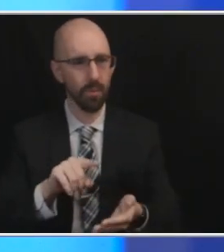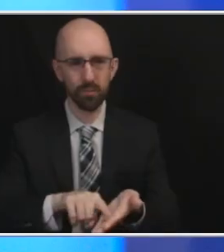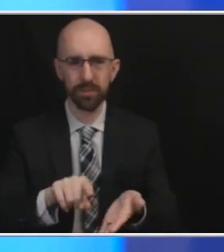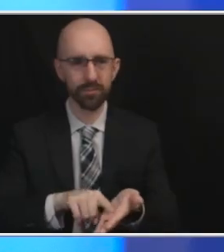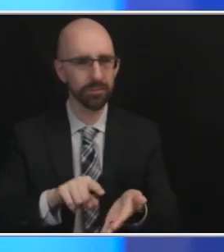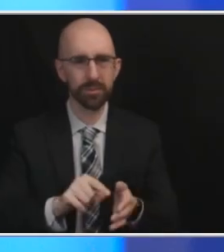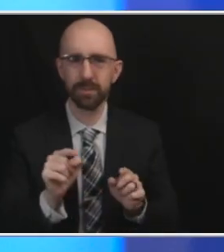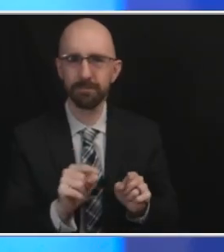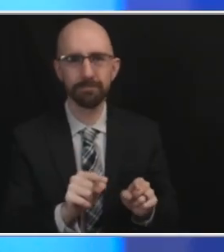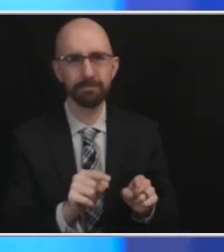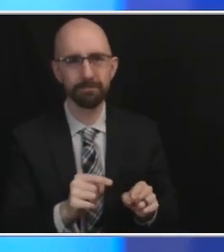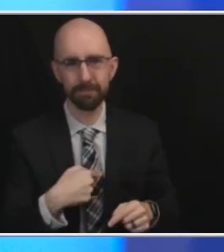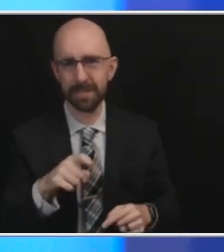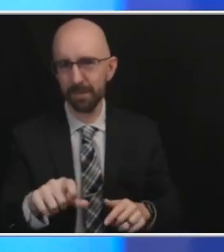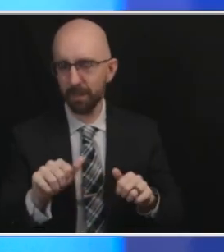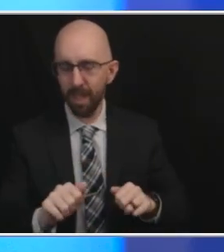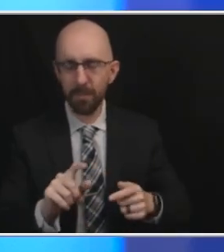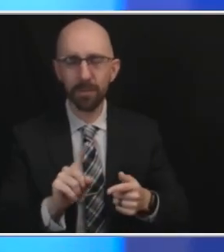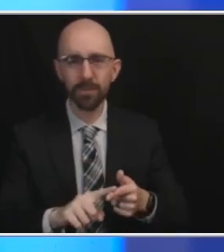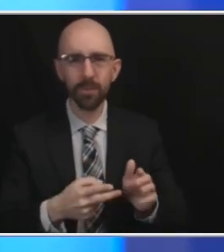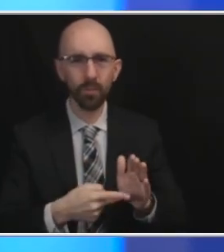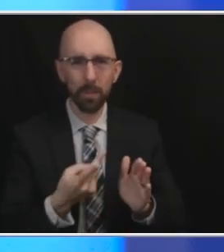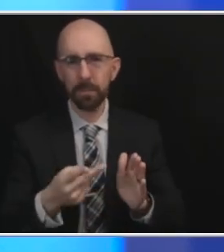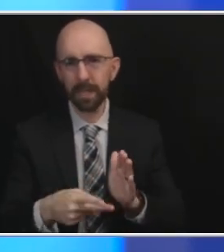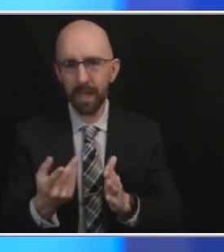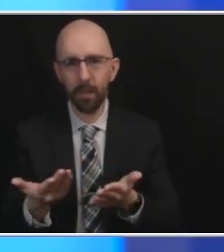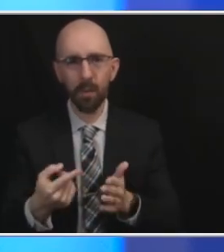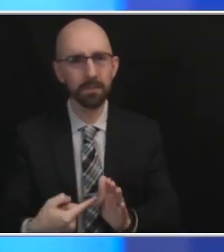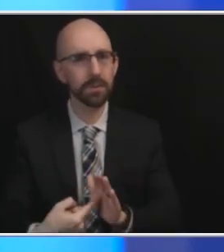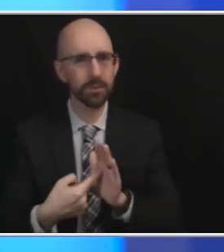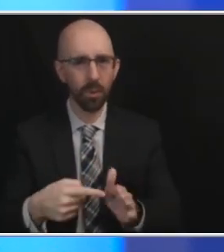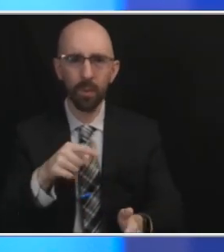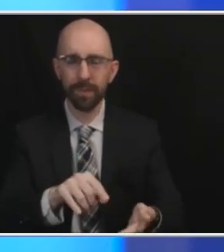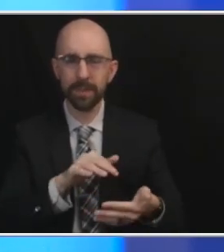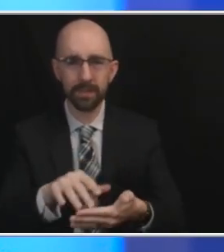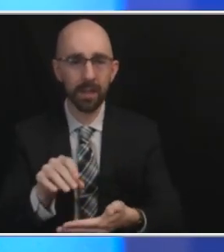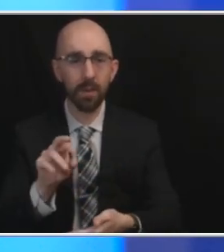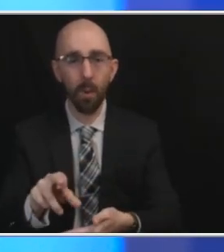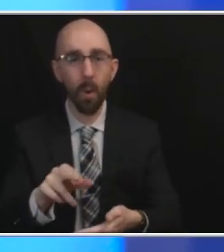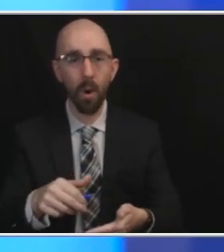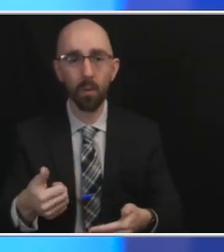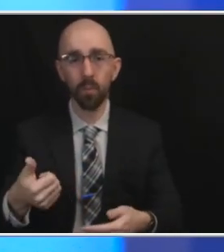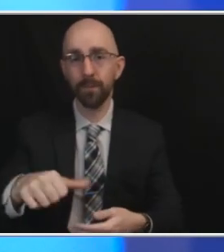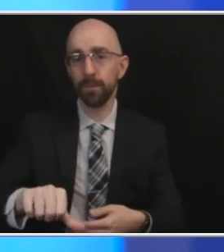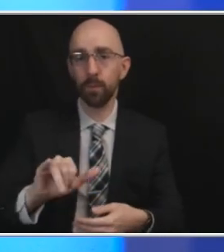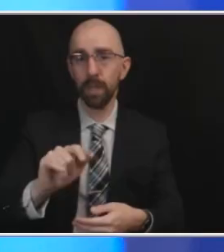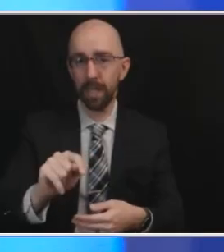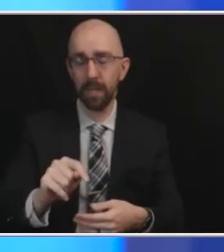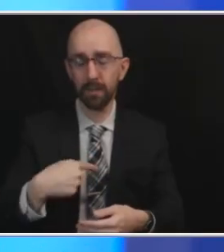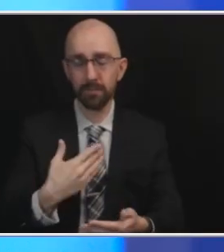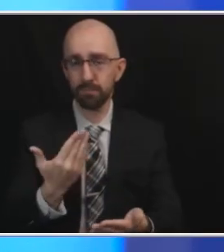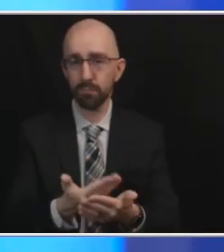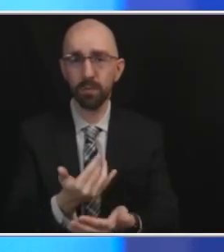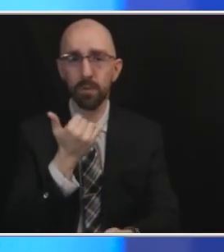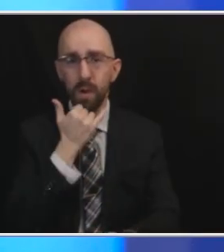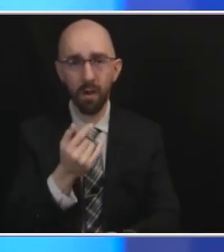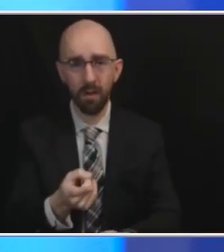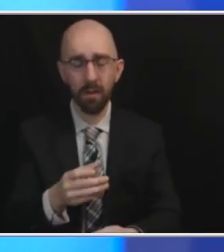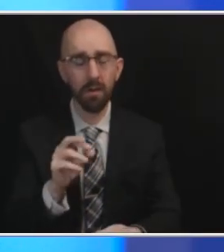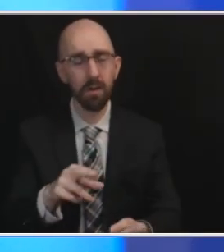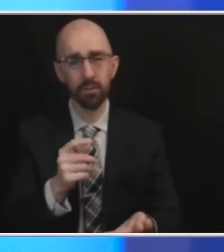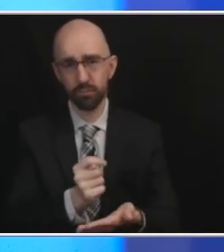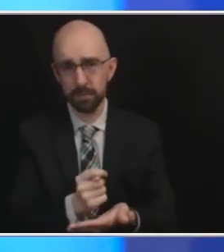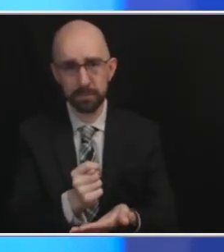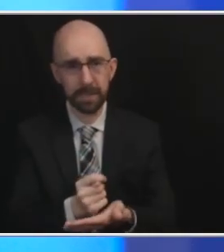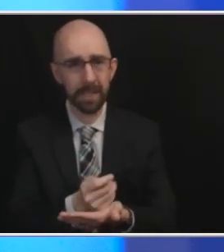able to replicate what has been shown in this study or refute it. And we need more treatments for things